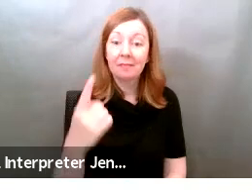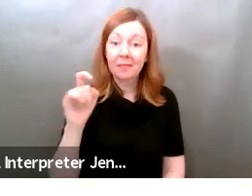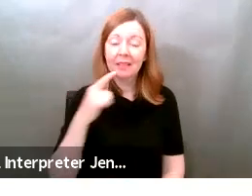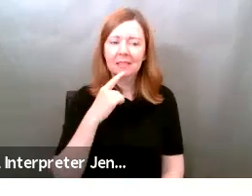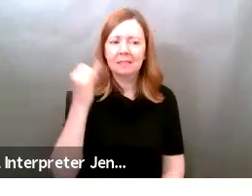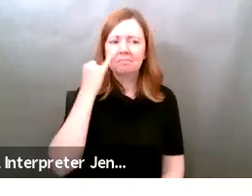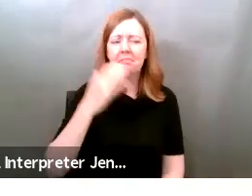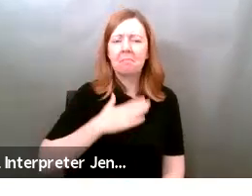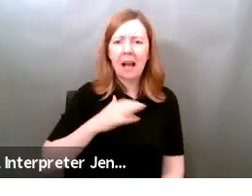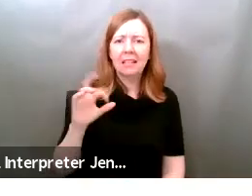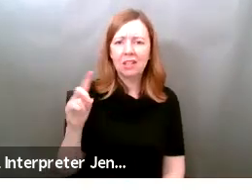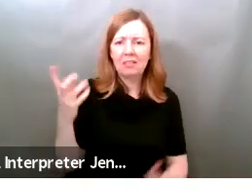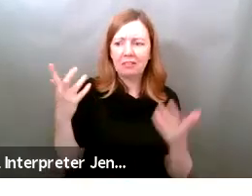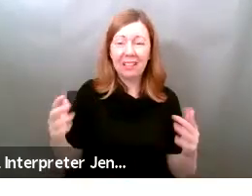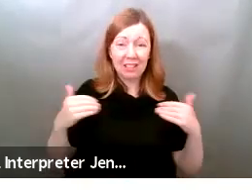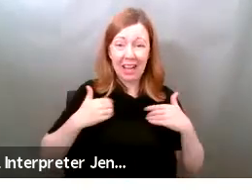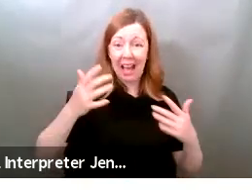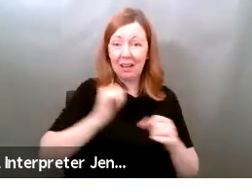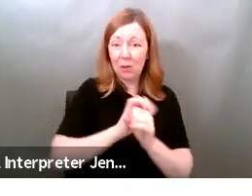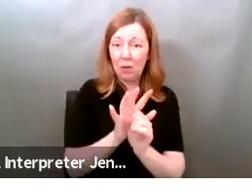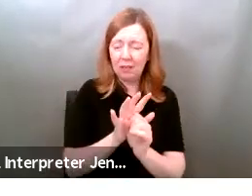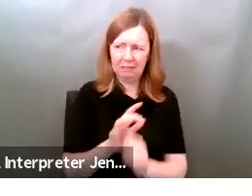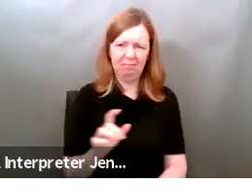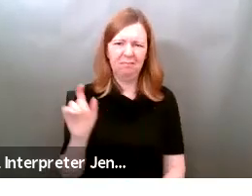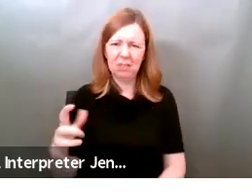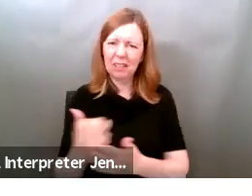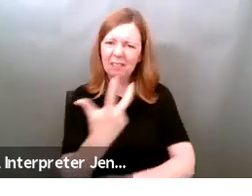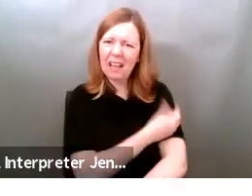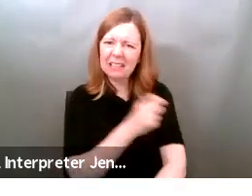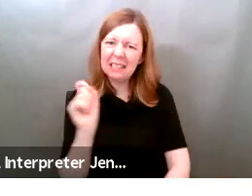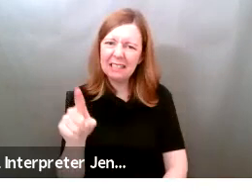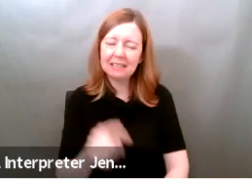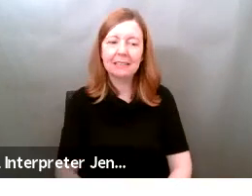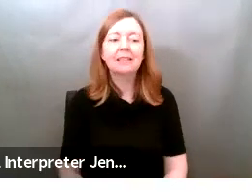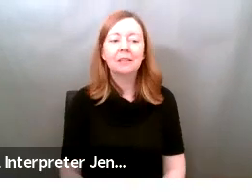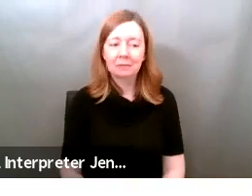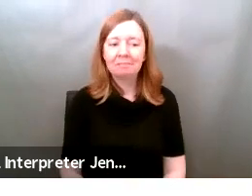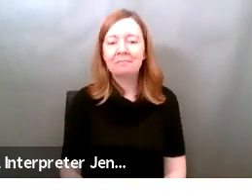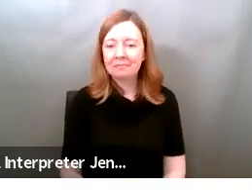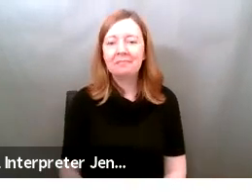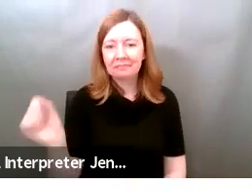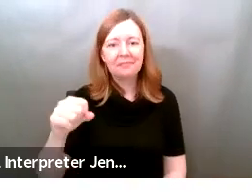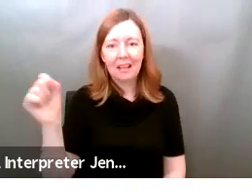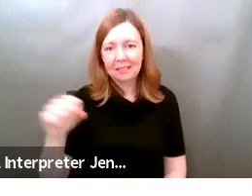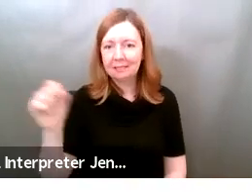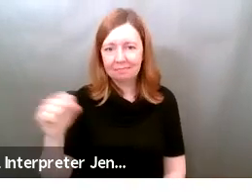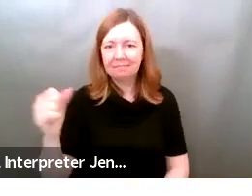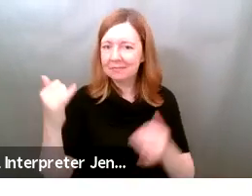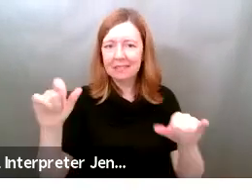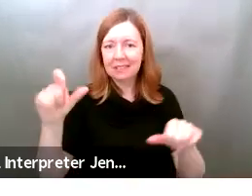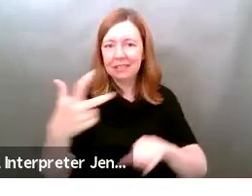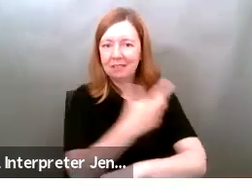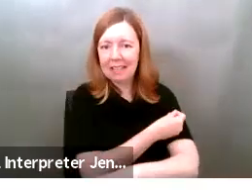child had COVID already, should I bother to give them the vaccine? And there the answer is a definite yes.